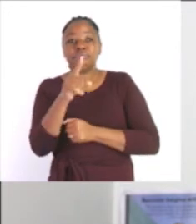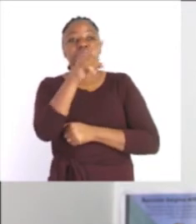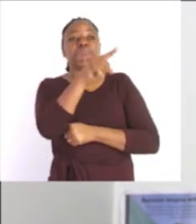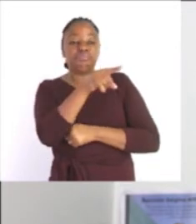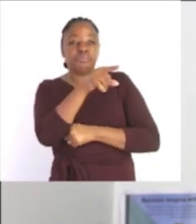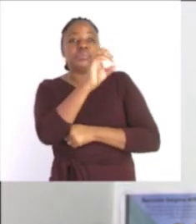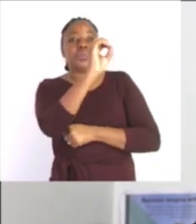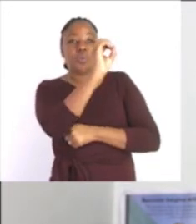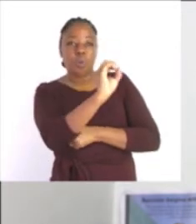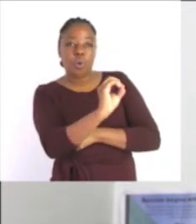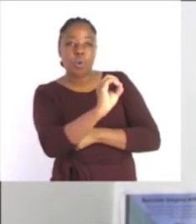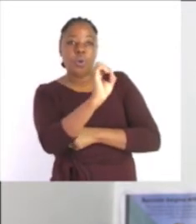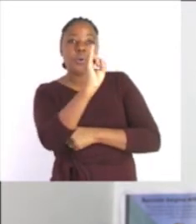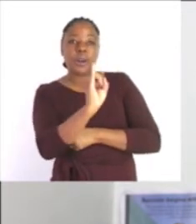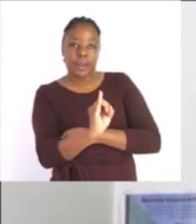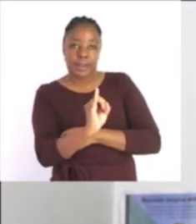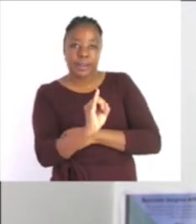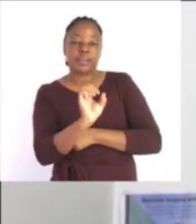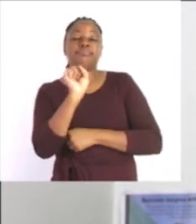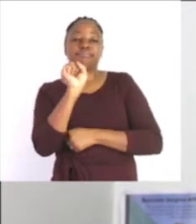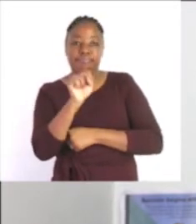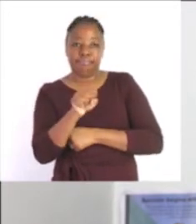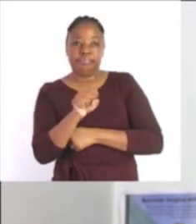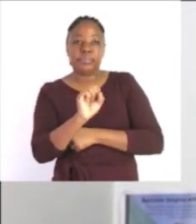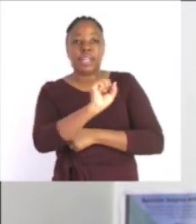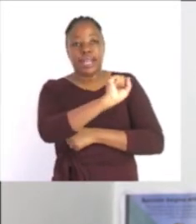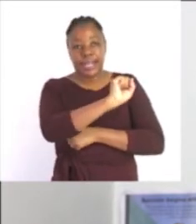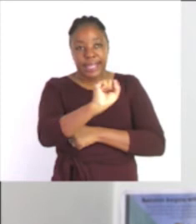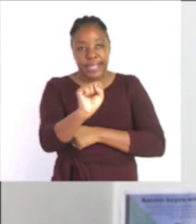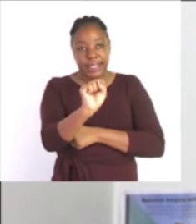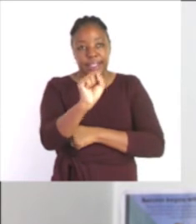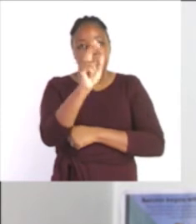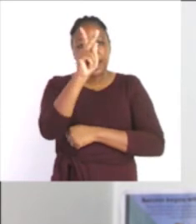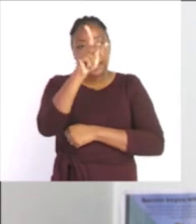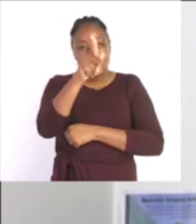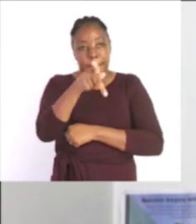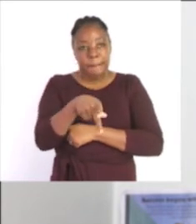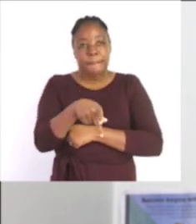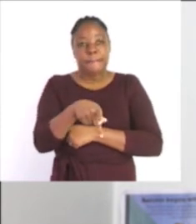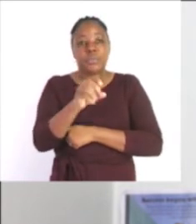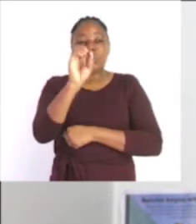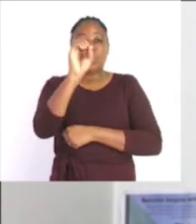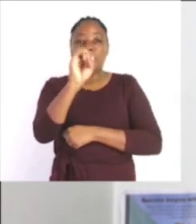Yes, we use O-I. So our word will become